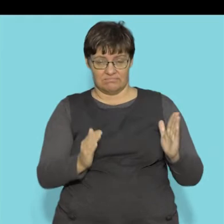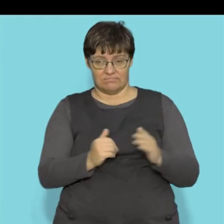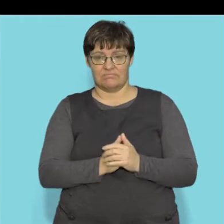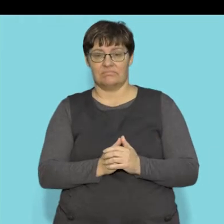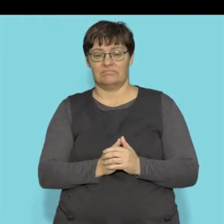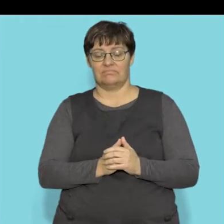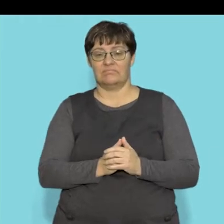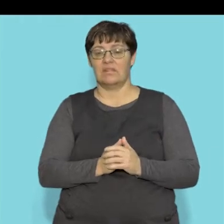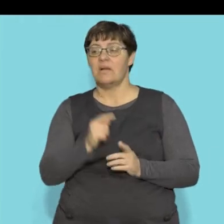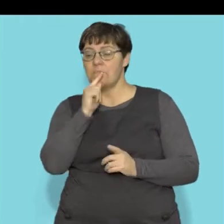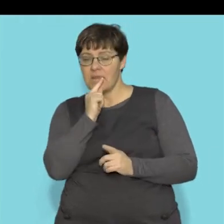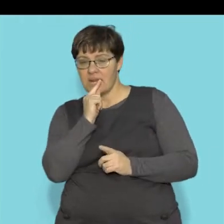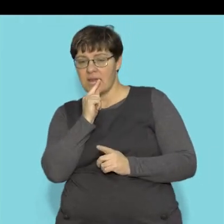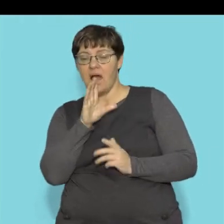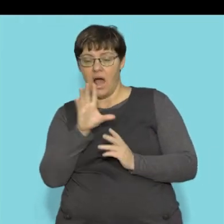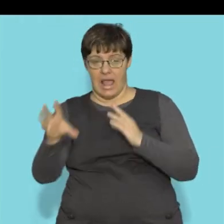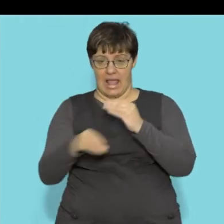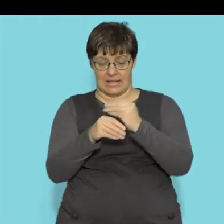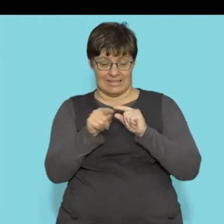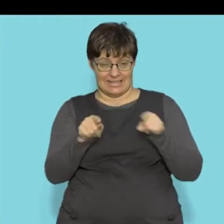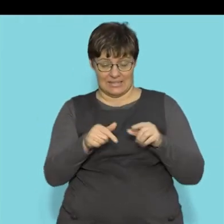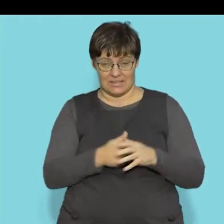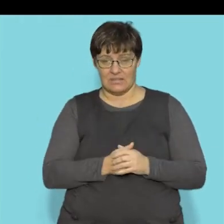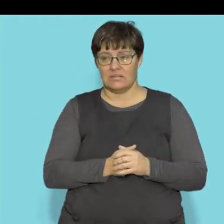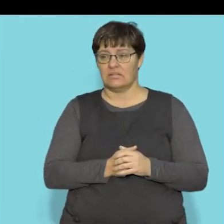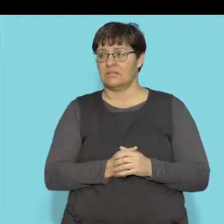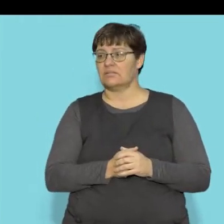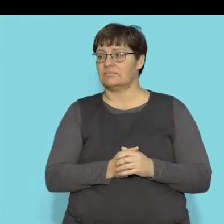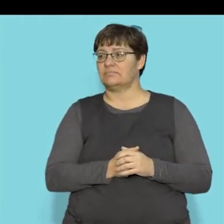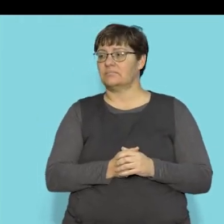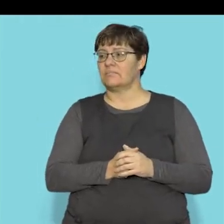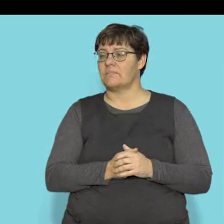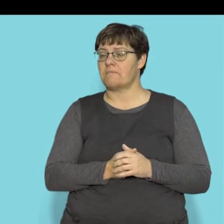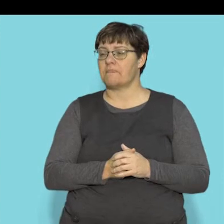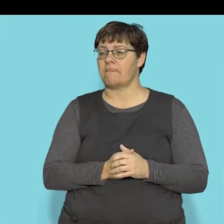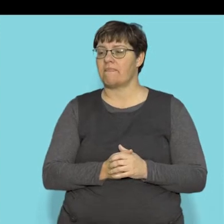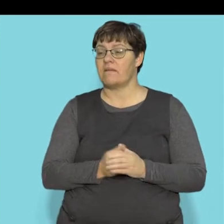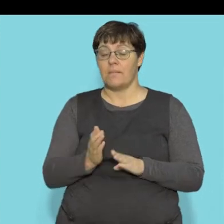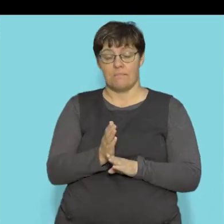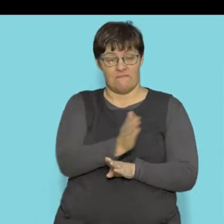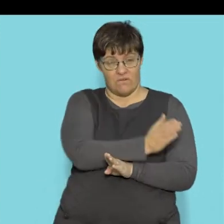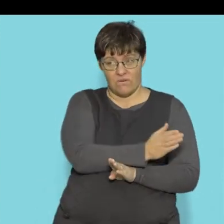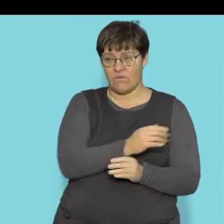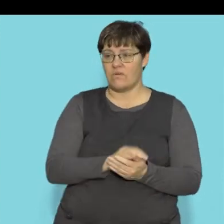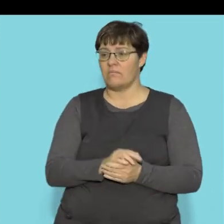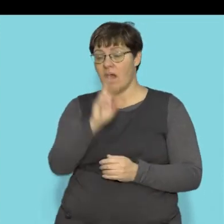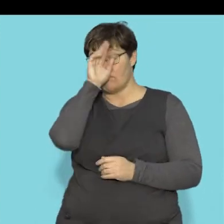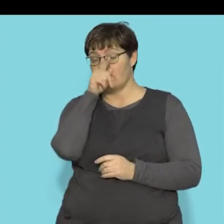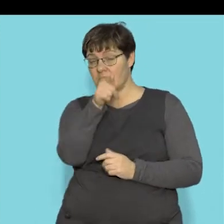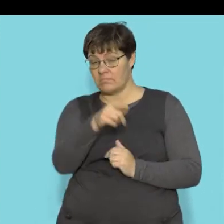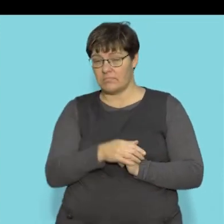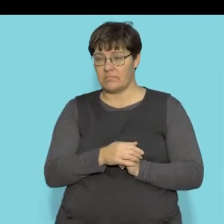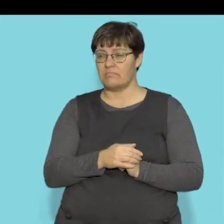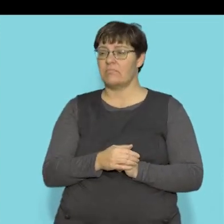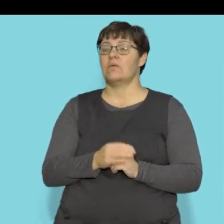up the exterior of this pyramid. But before I do that, I'm actually just going